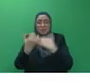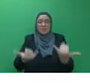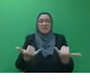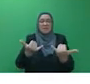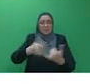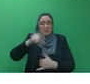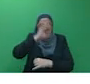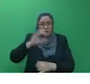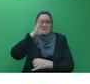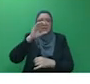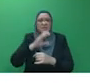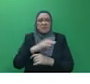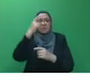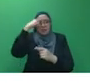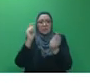look